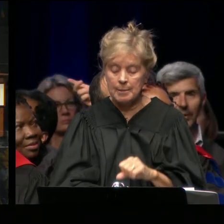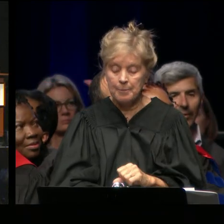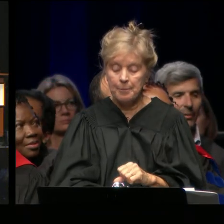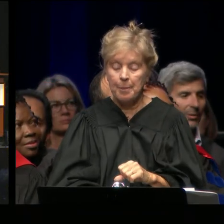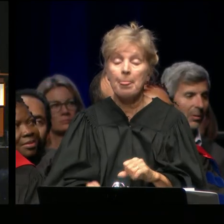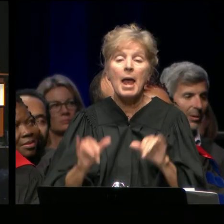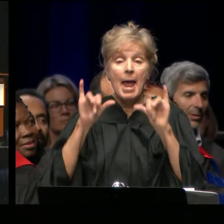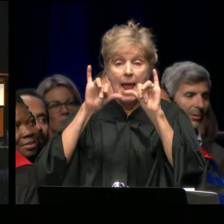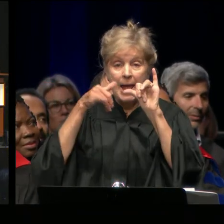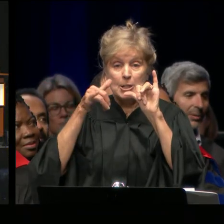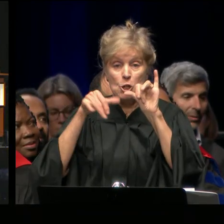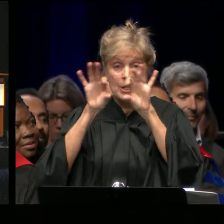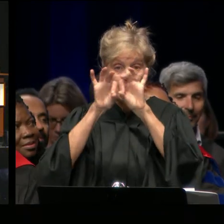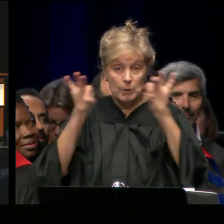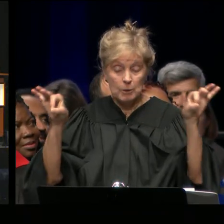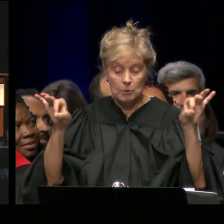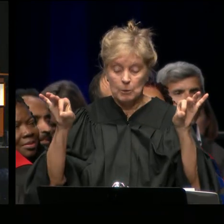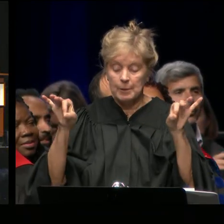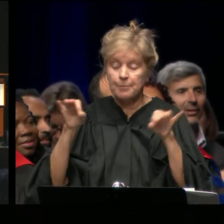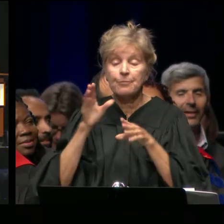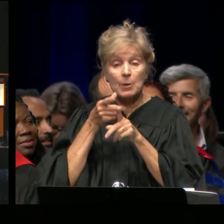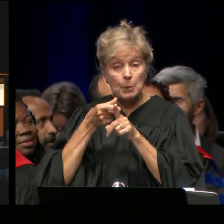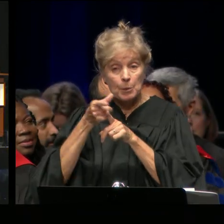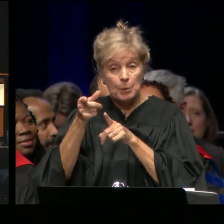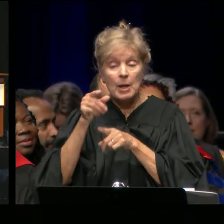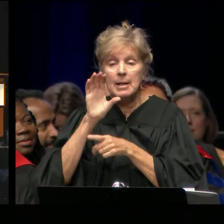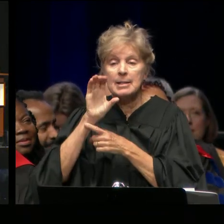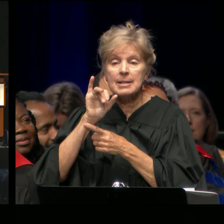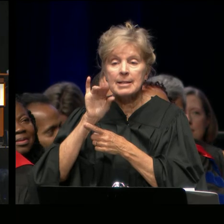Bachelor of Engineering in Civil Engineering.